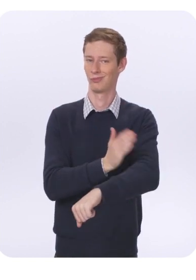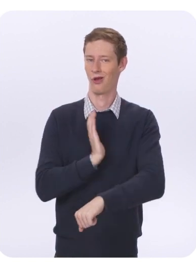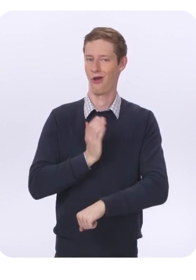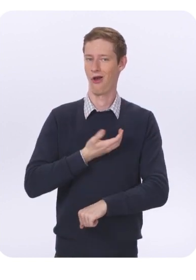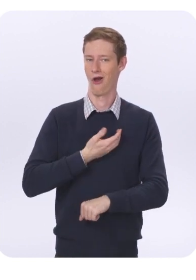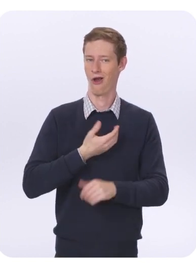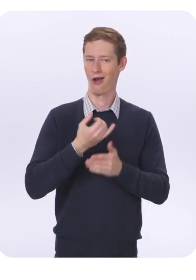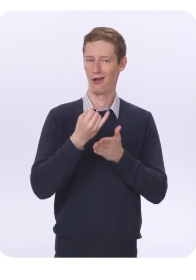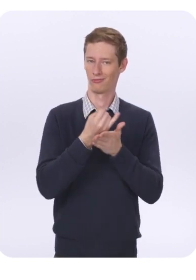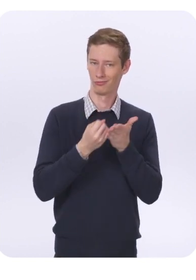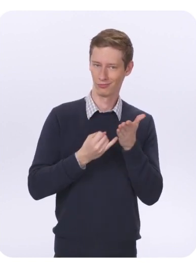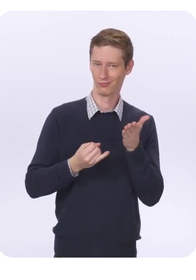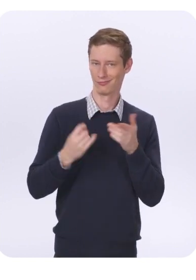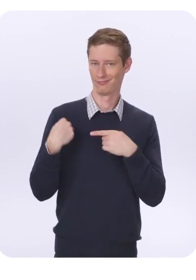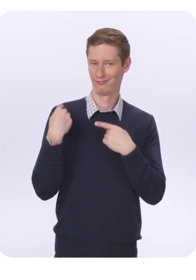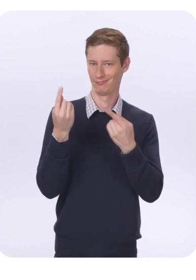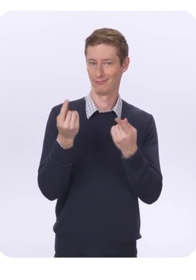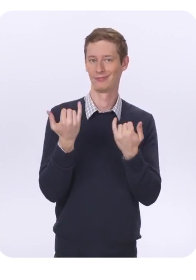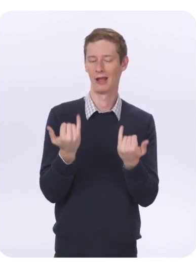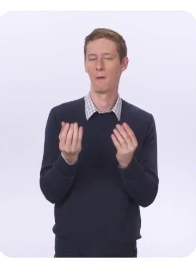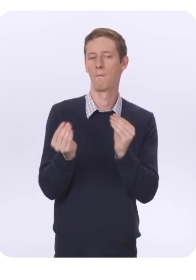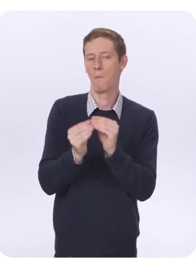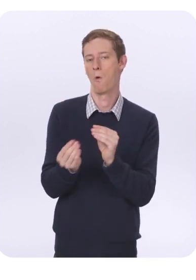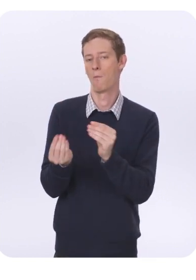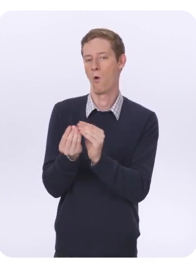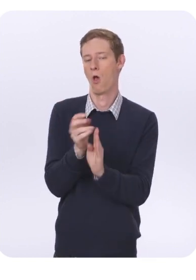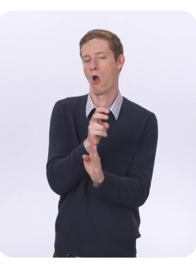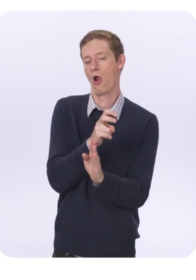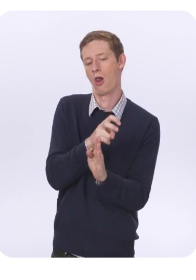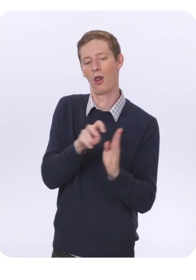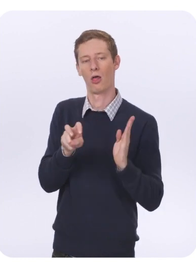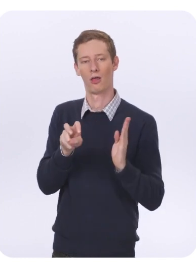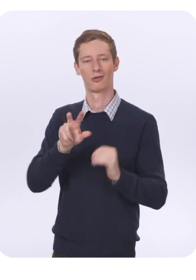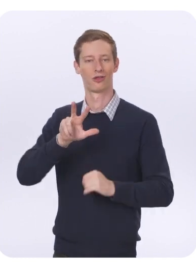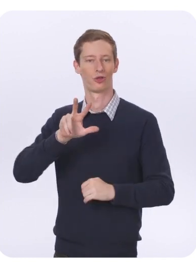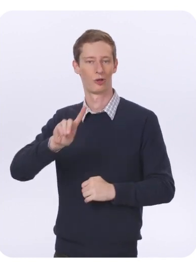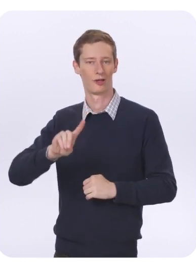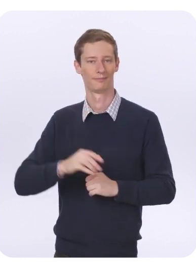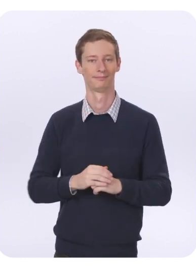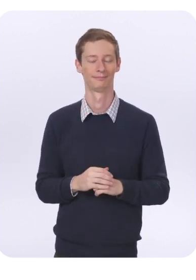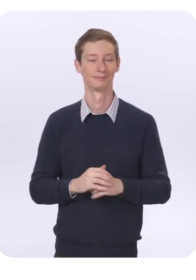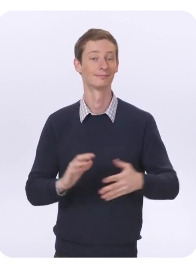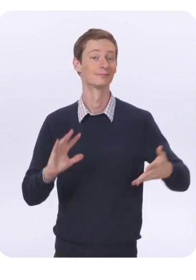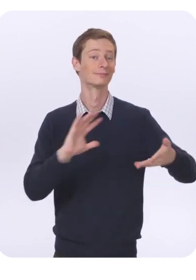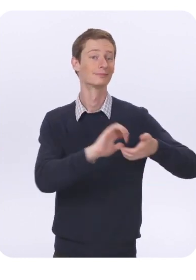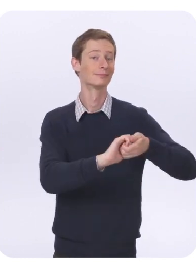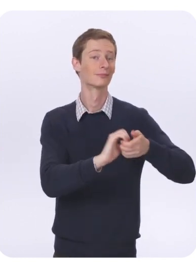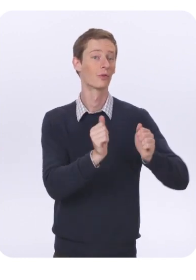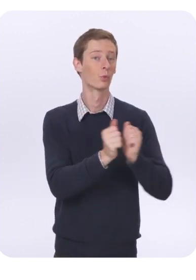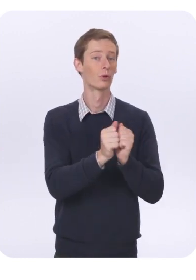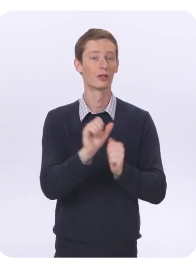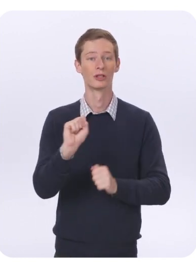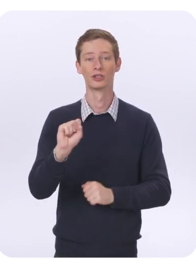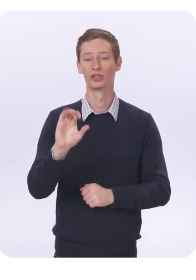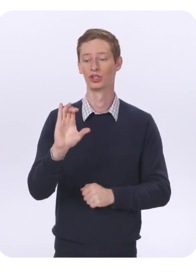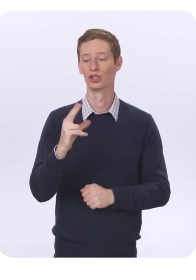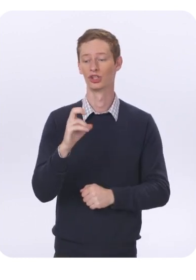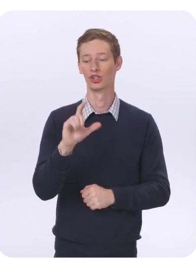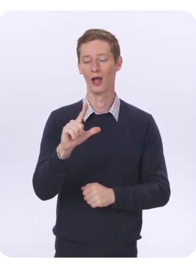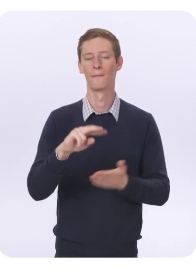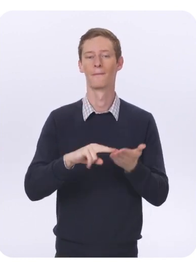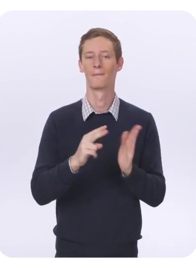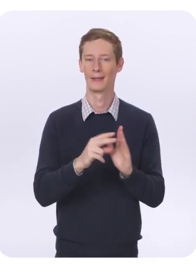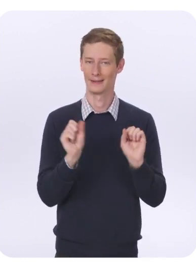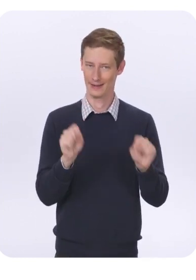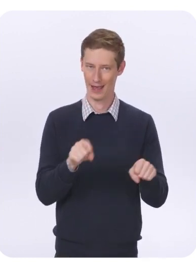into 3D sequences in animation. Collaborating with Shell made it possible for us to fully commit to 3D for the very